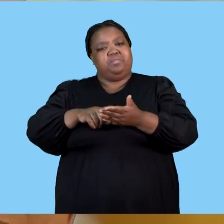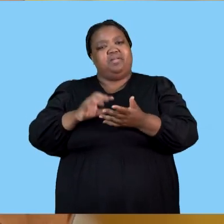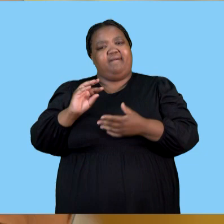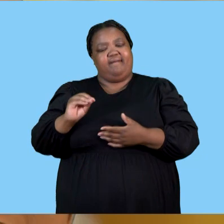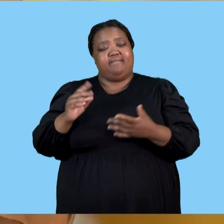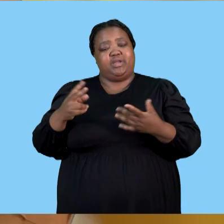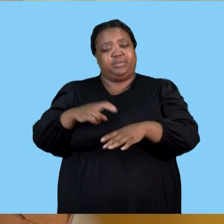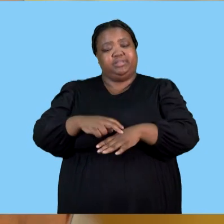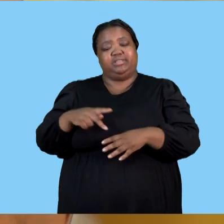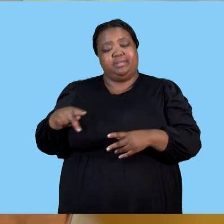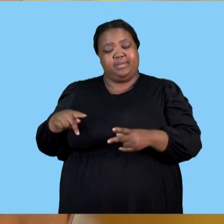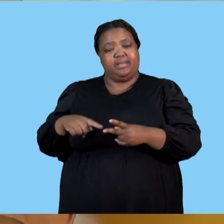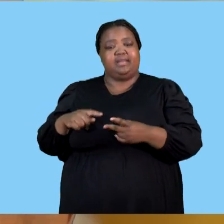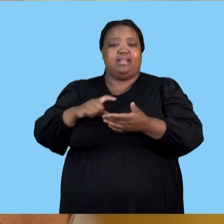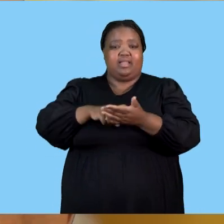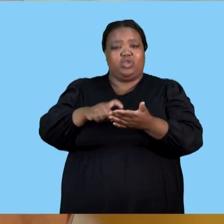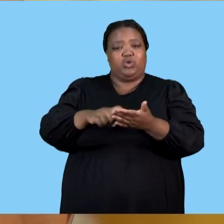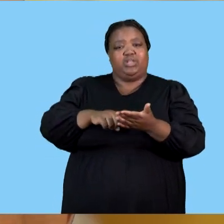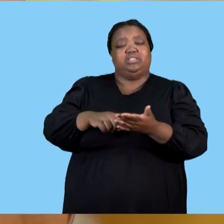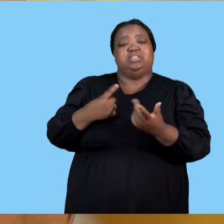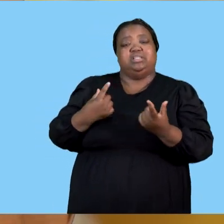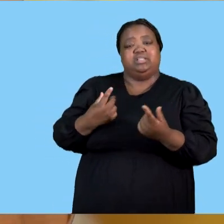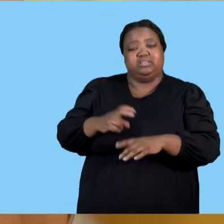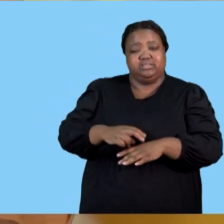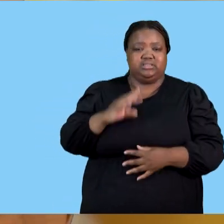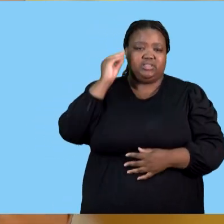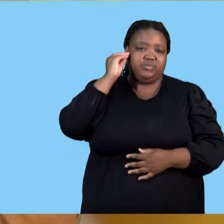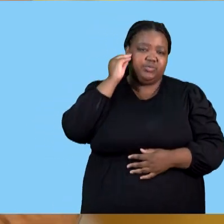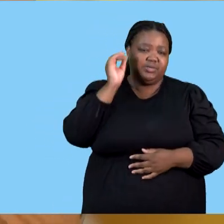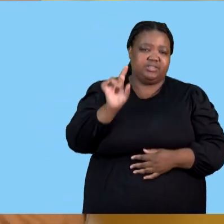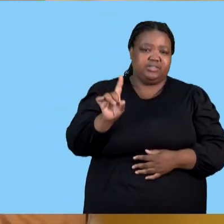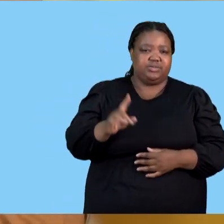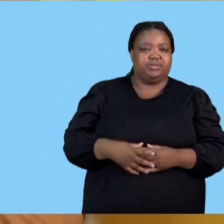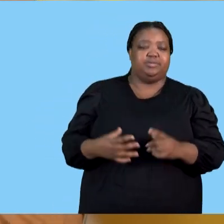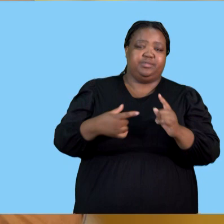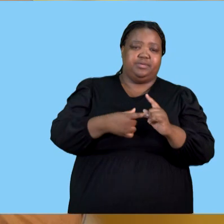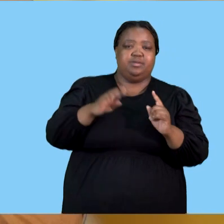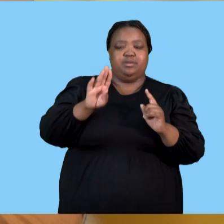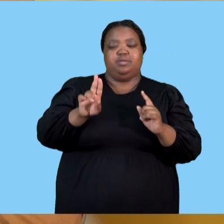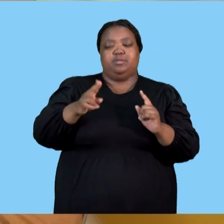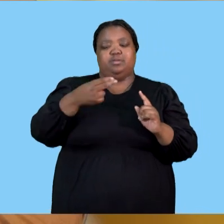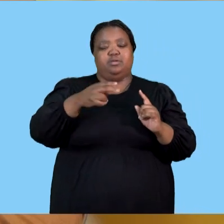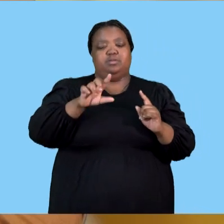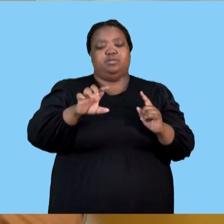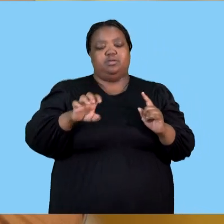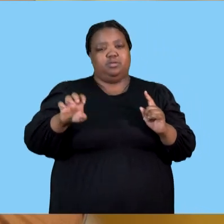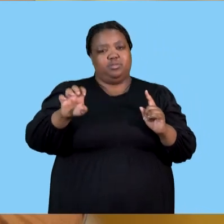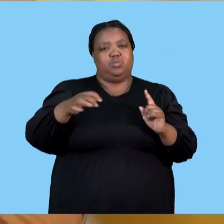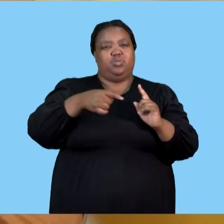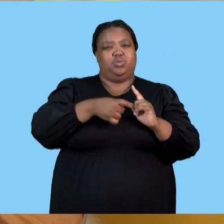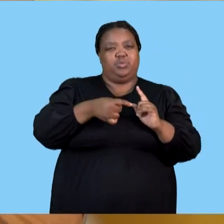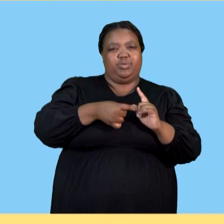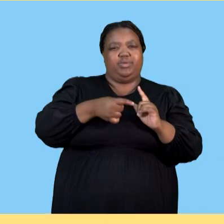somewhere to write. You need a pen, you need a calculator as well. The information reads, Buhle, the owner of